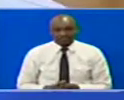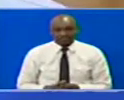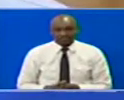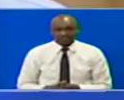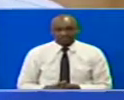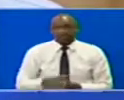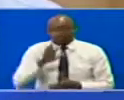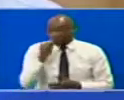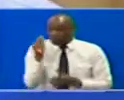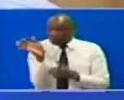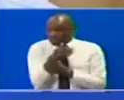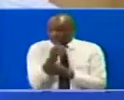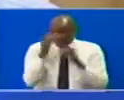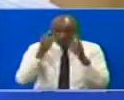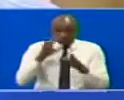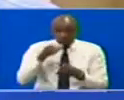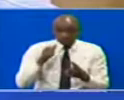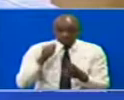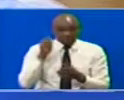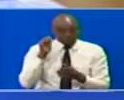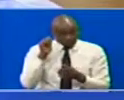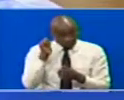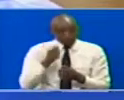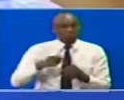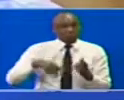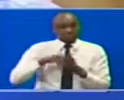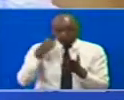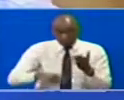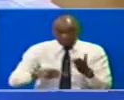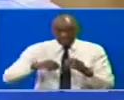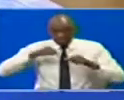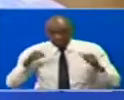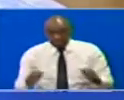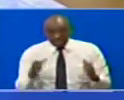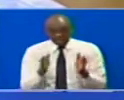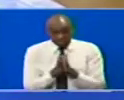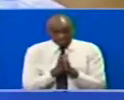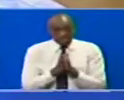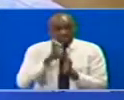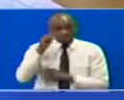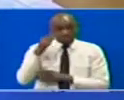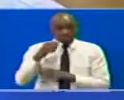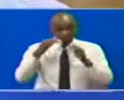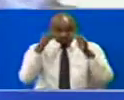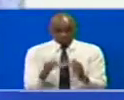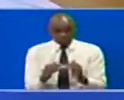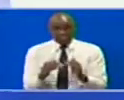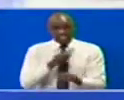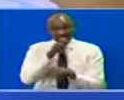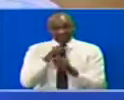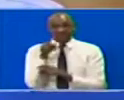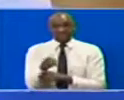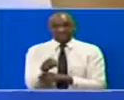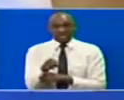Following Thursday's verdict by Football Kenya Federation that Sofapaka and Muhoroni have been relegated to the National Super